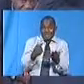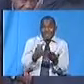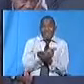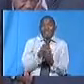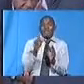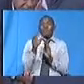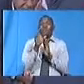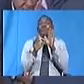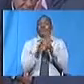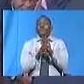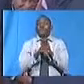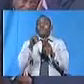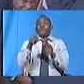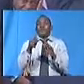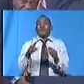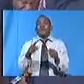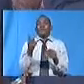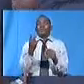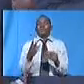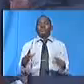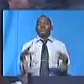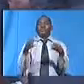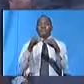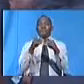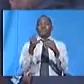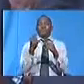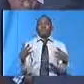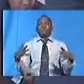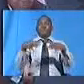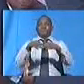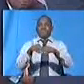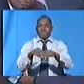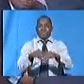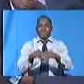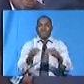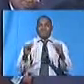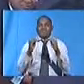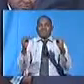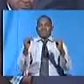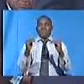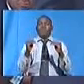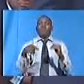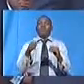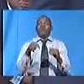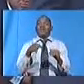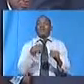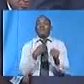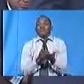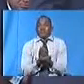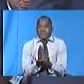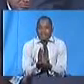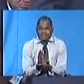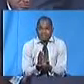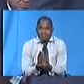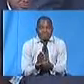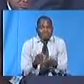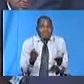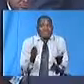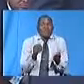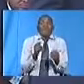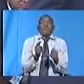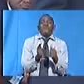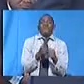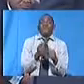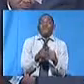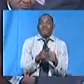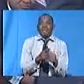constitution, you need to marry the twin and perhaps conflicting rights. They are not actually rights. The first